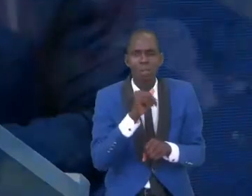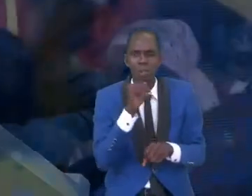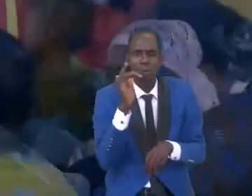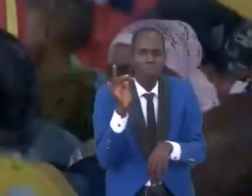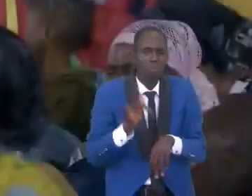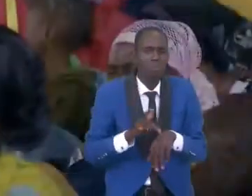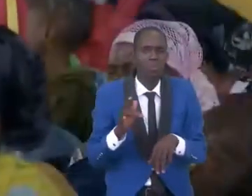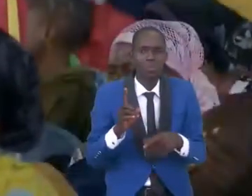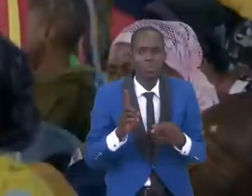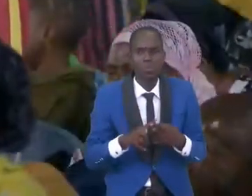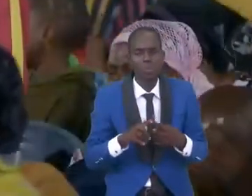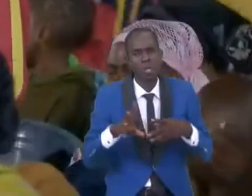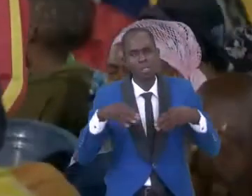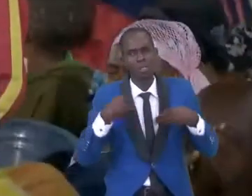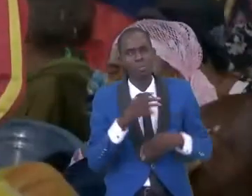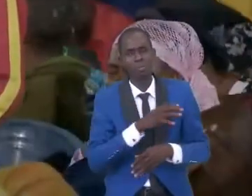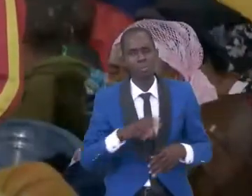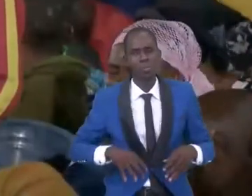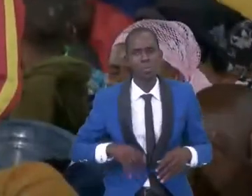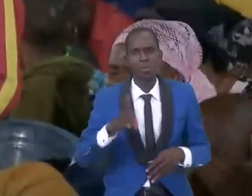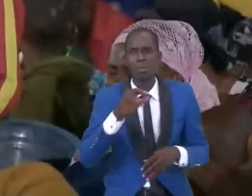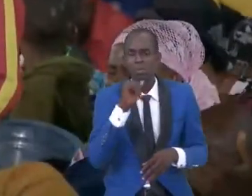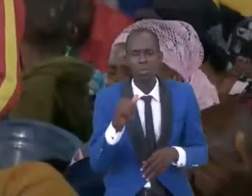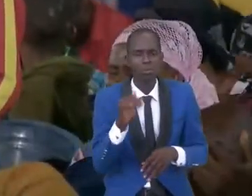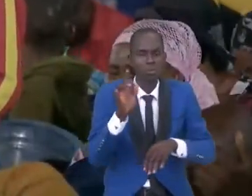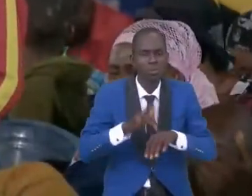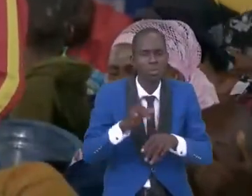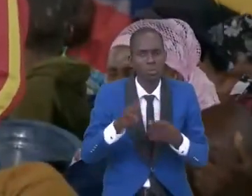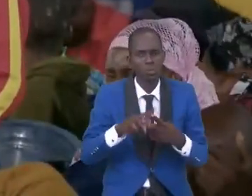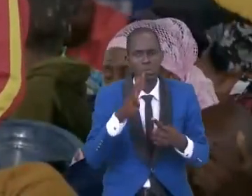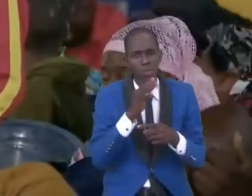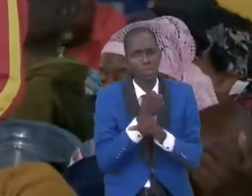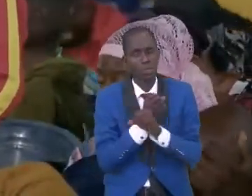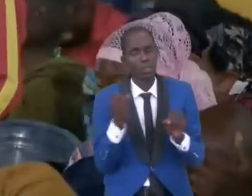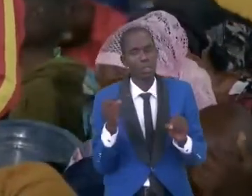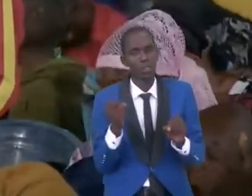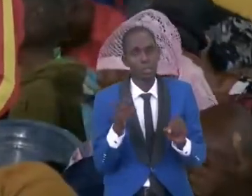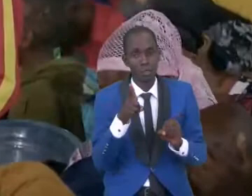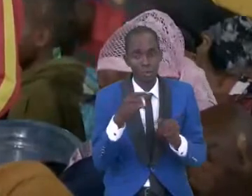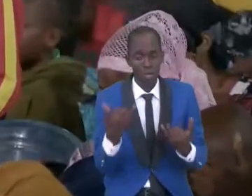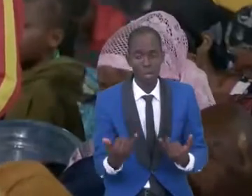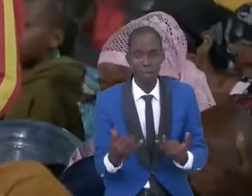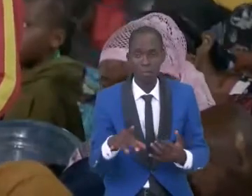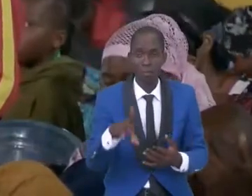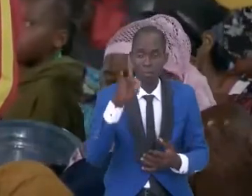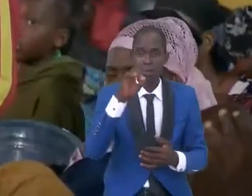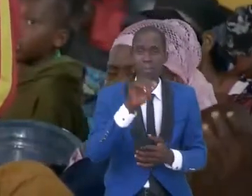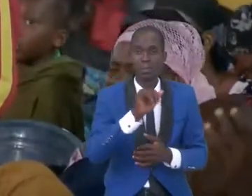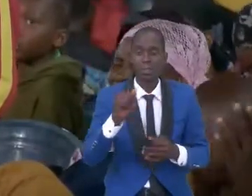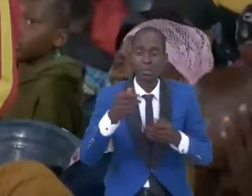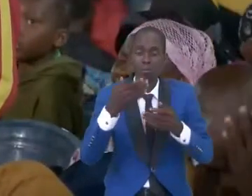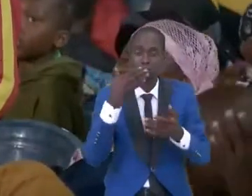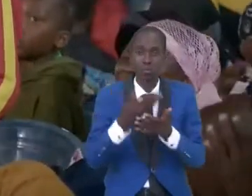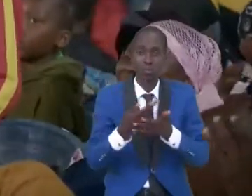wonders of God's divine touch in our lives today.